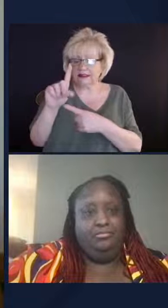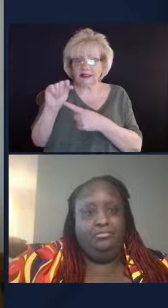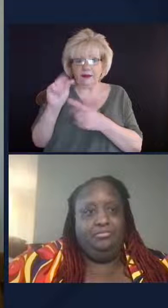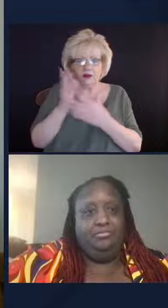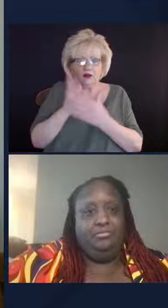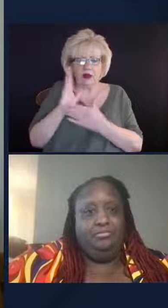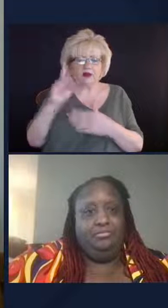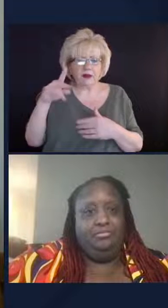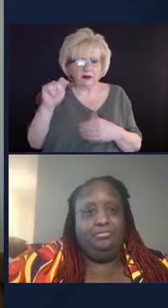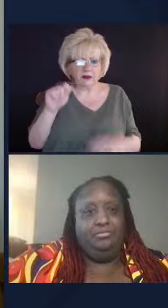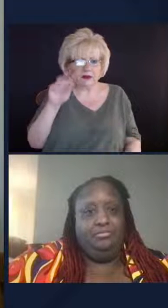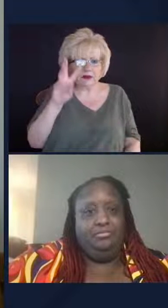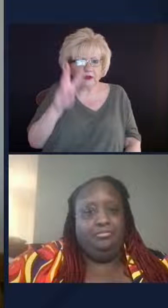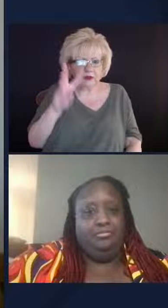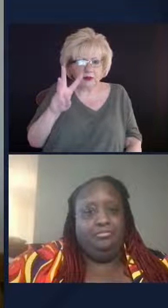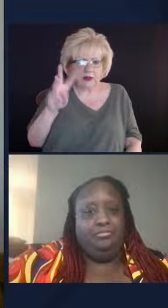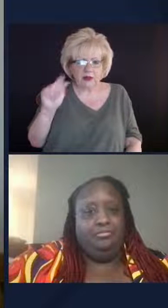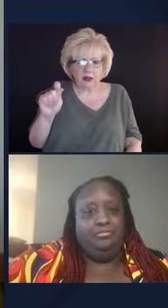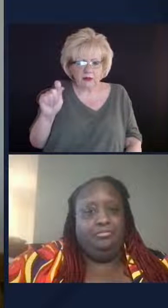at